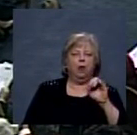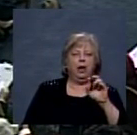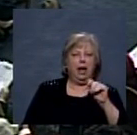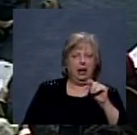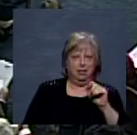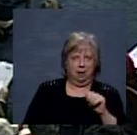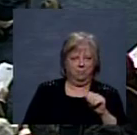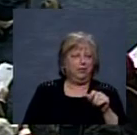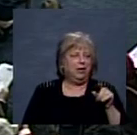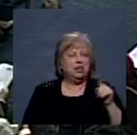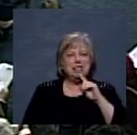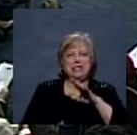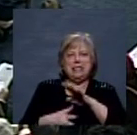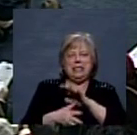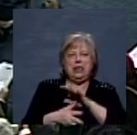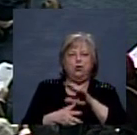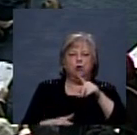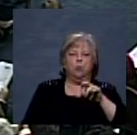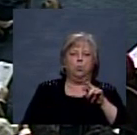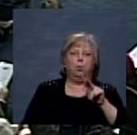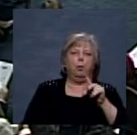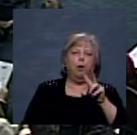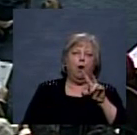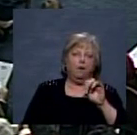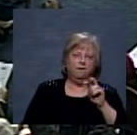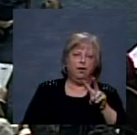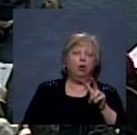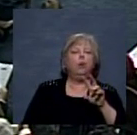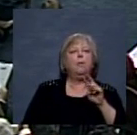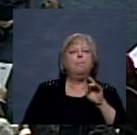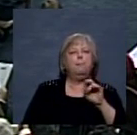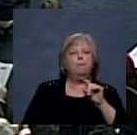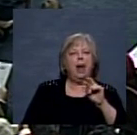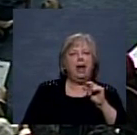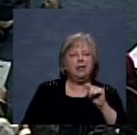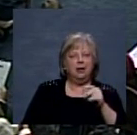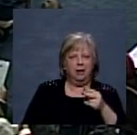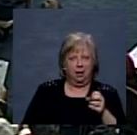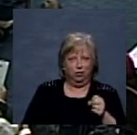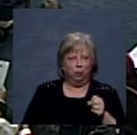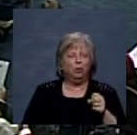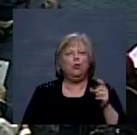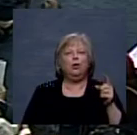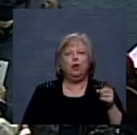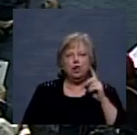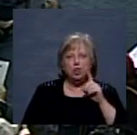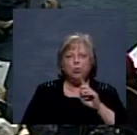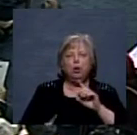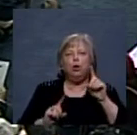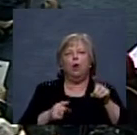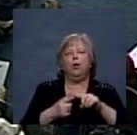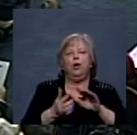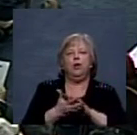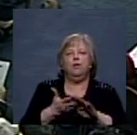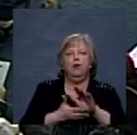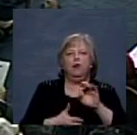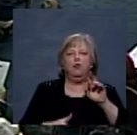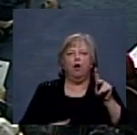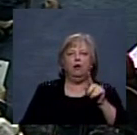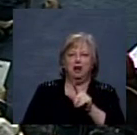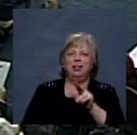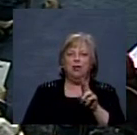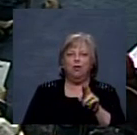Pearl is a senior at Parkview Art Science Magnet High School. She is going to be attending the University of Arkansas at Little